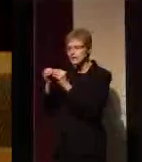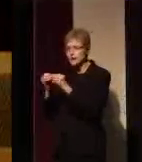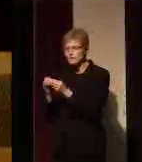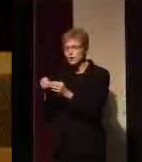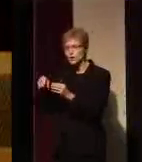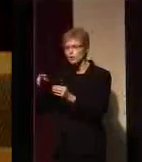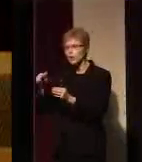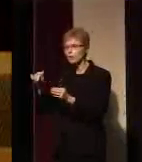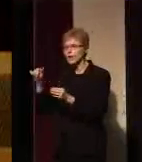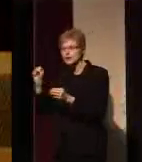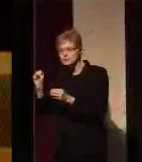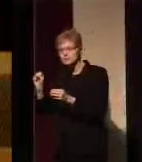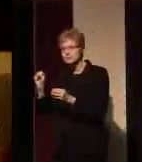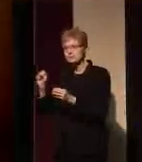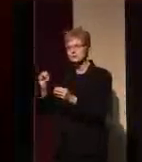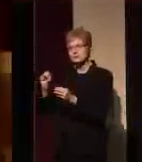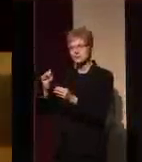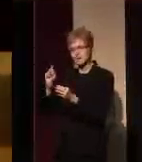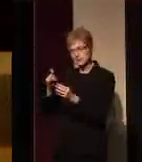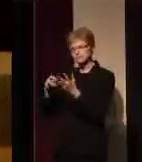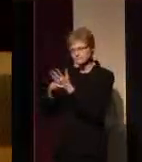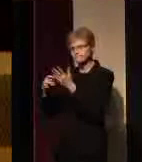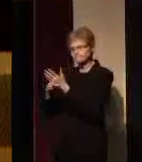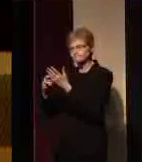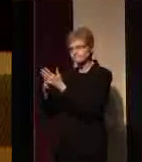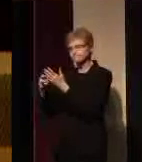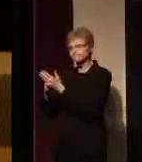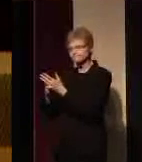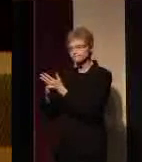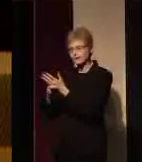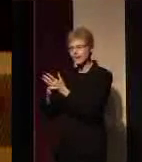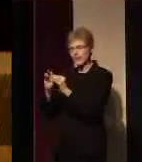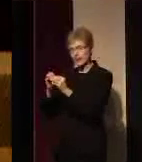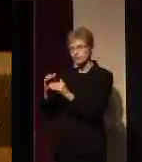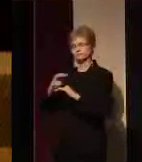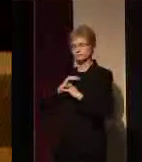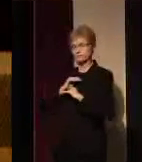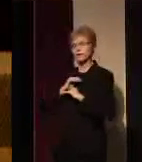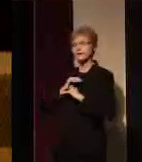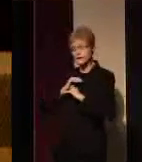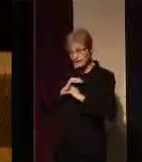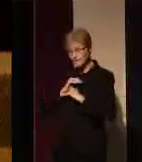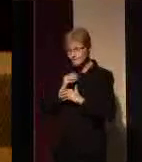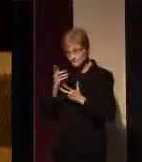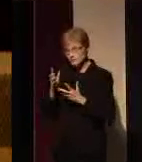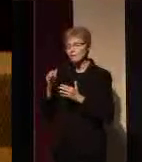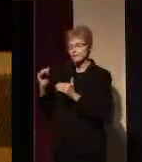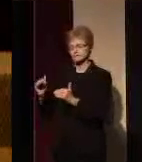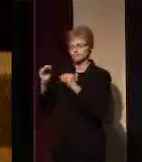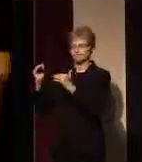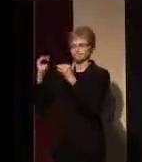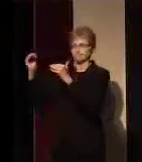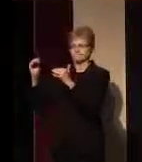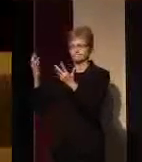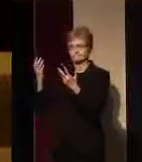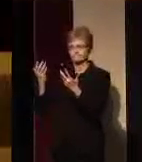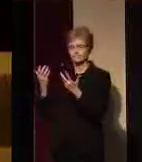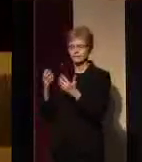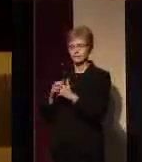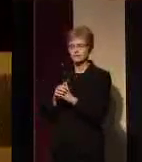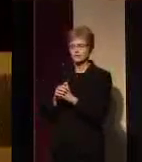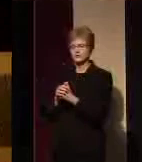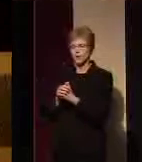promotions and retention. And I tried to find out if that was something that happened in Missouri. I was unable to find that